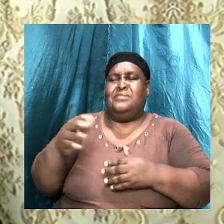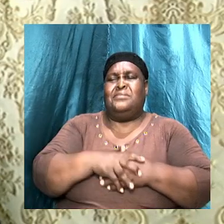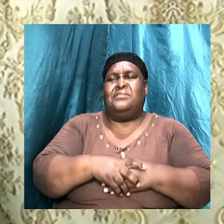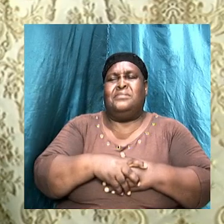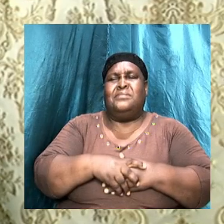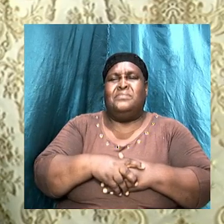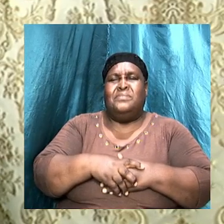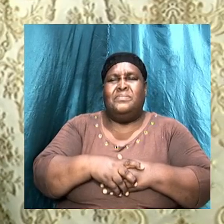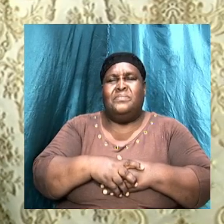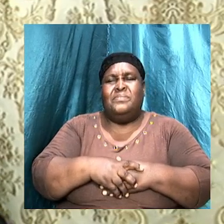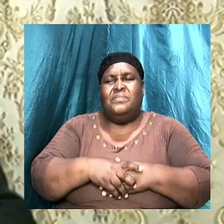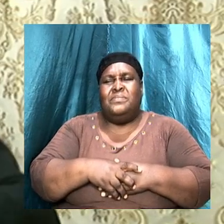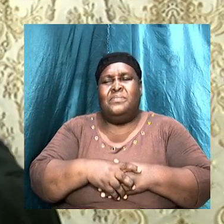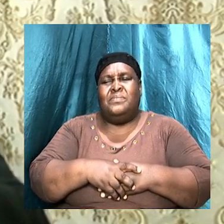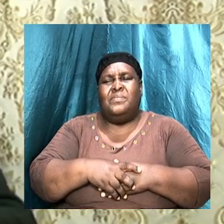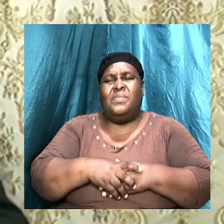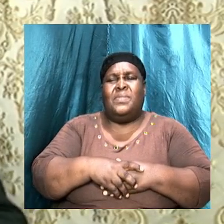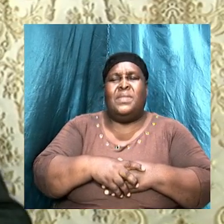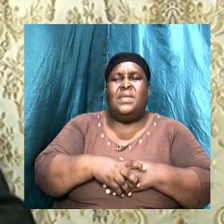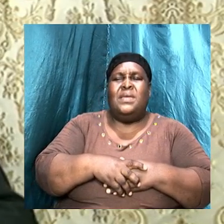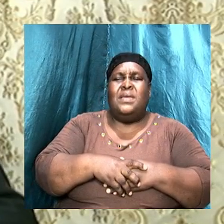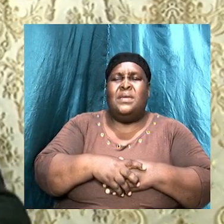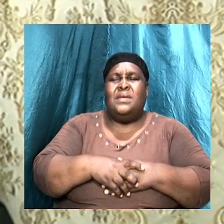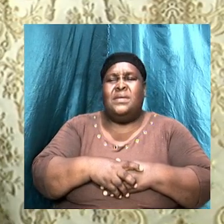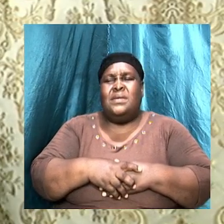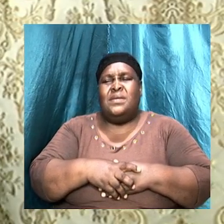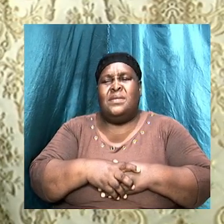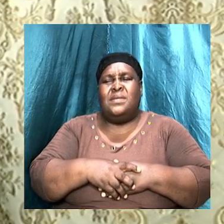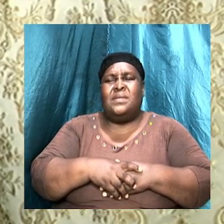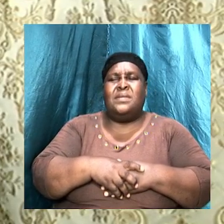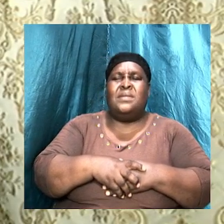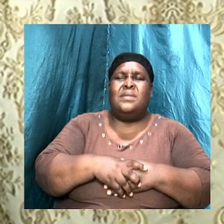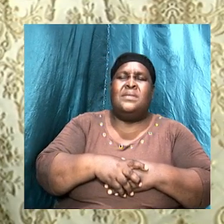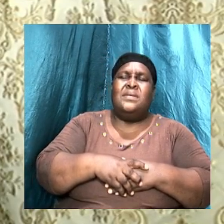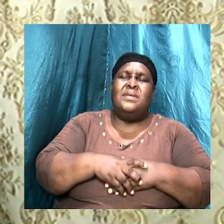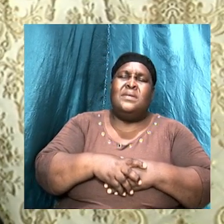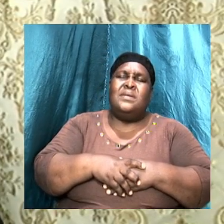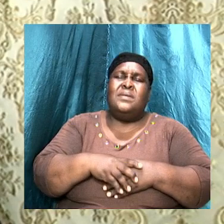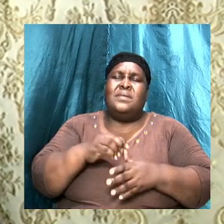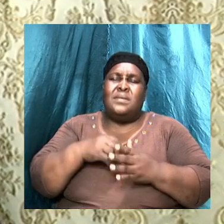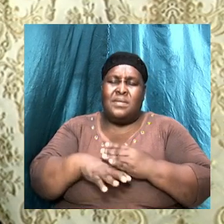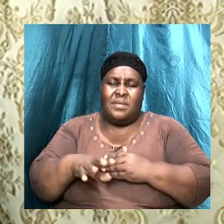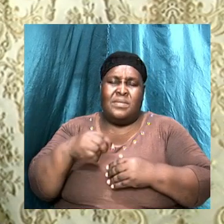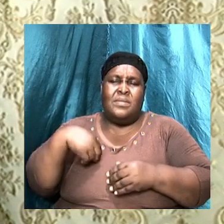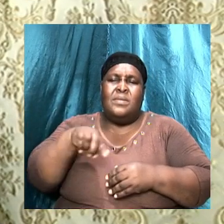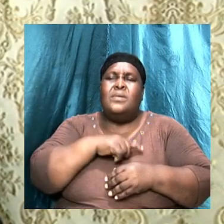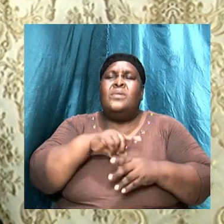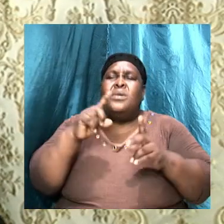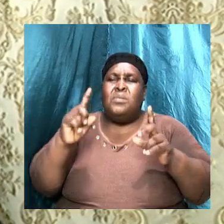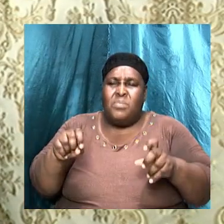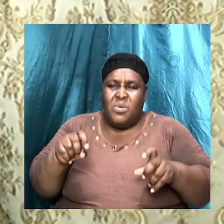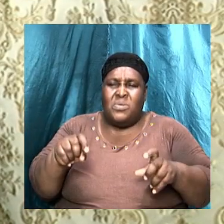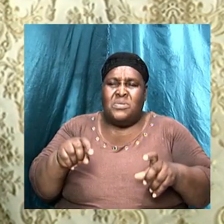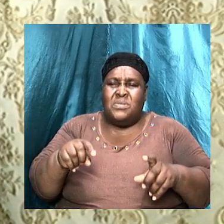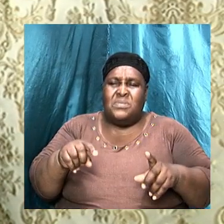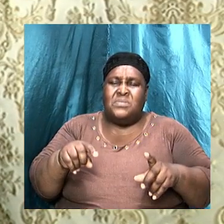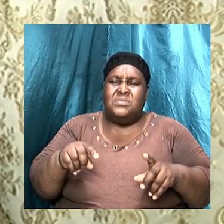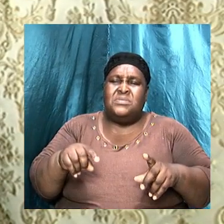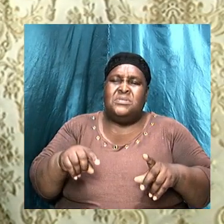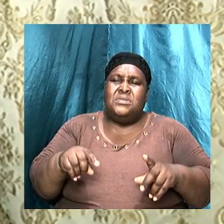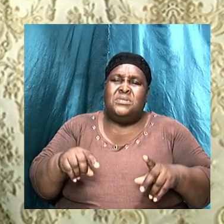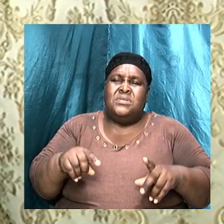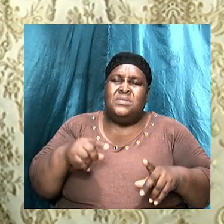about the Holy Ghost. But the term is really interchangeable. But we must bear in mind, 1 Peter 1